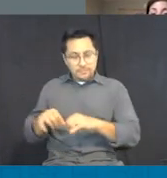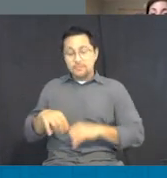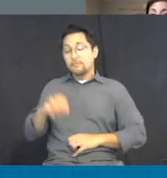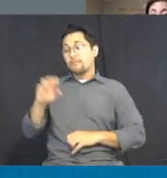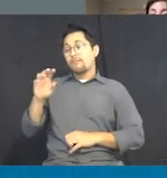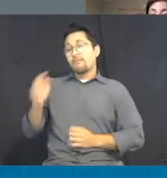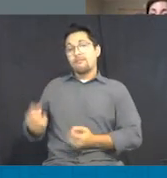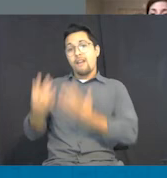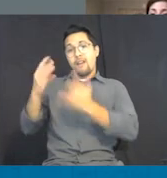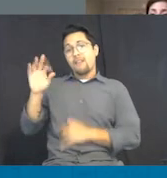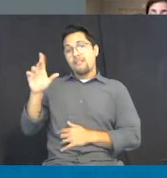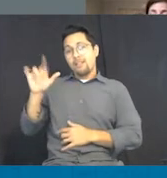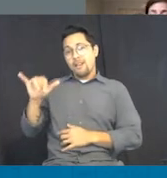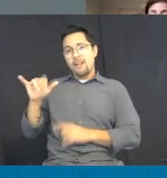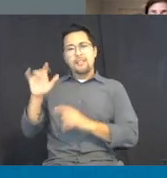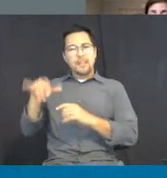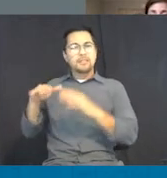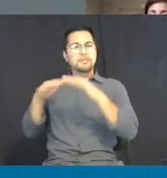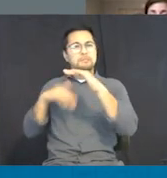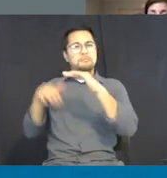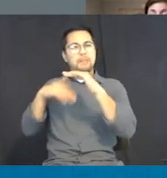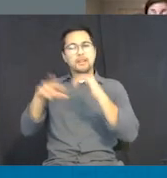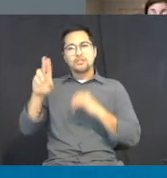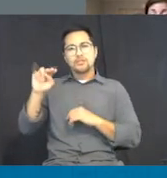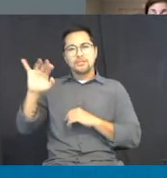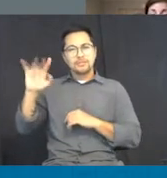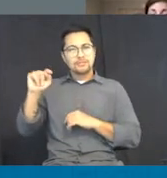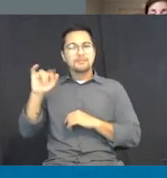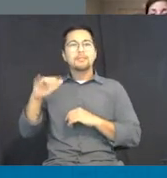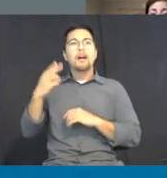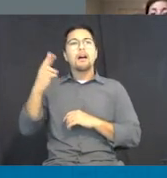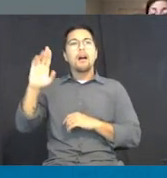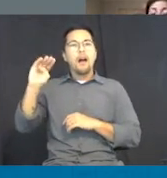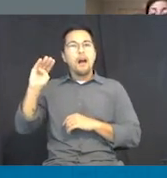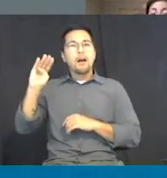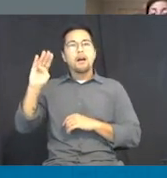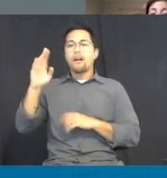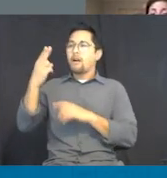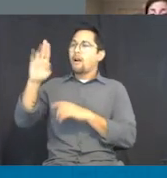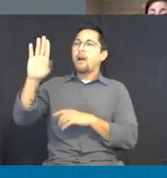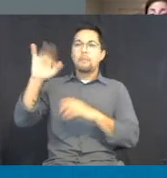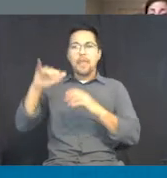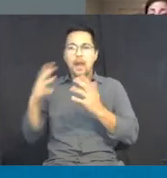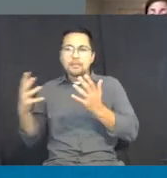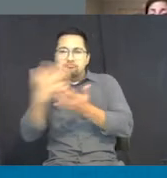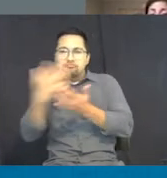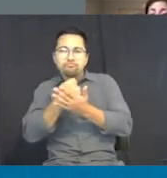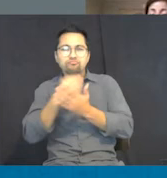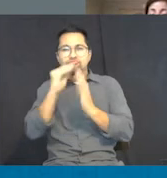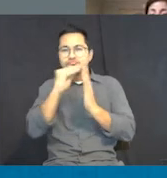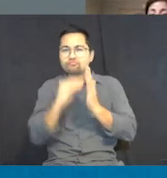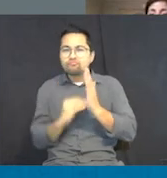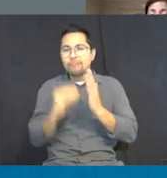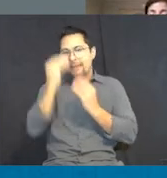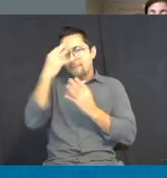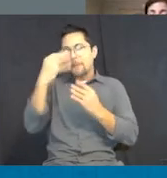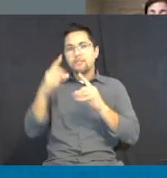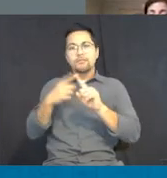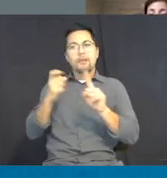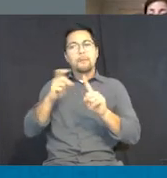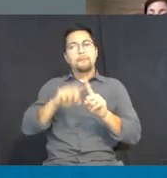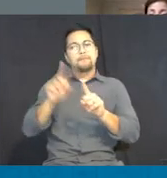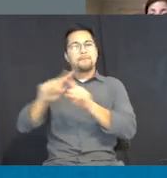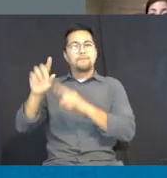with Simply Home and working with different technology vendors when you're looking to start to use enabling technology to support individuals within